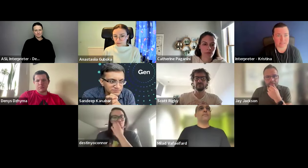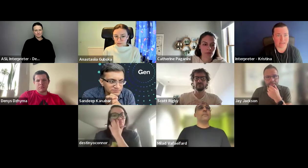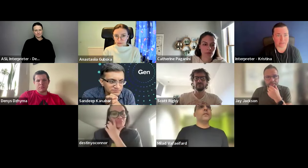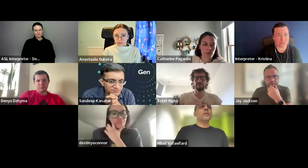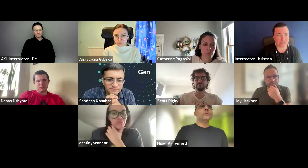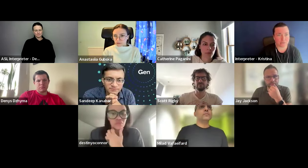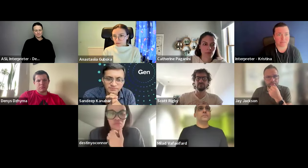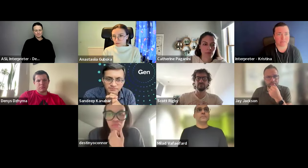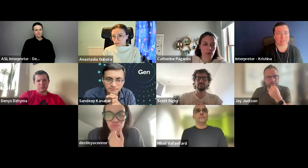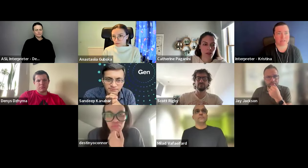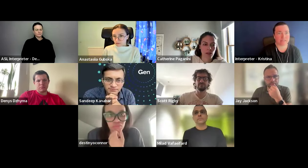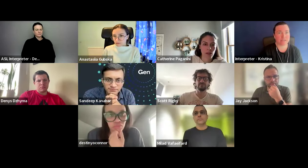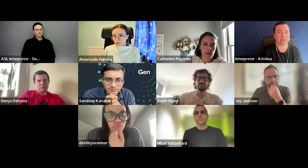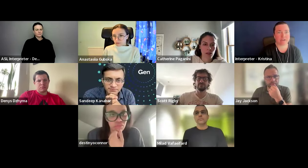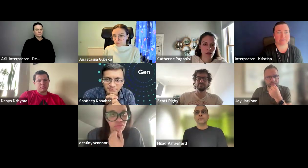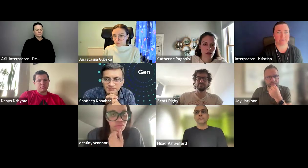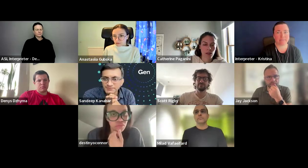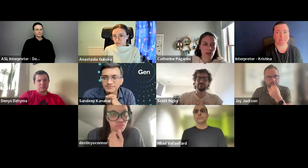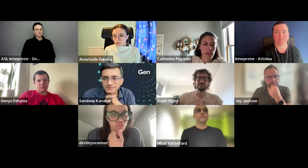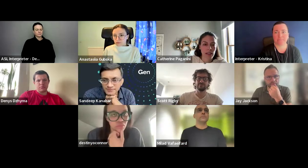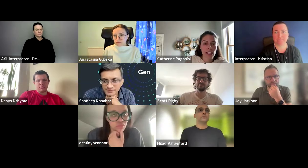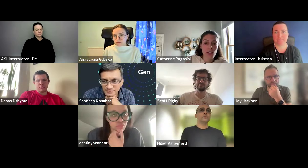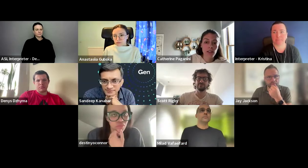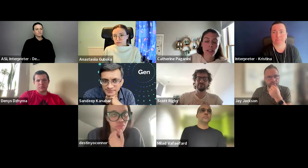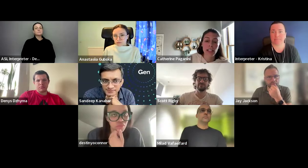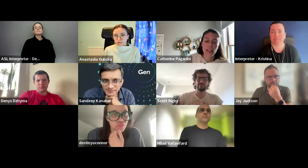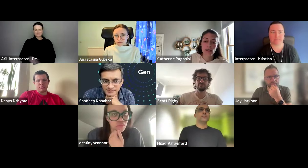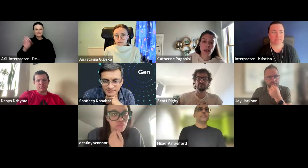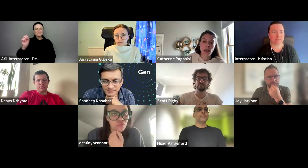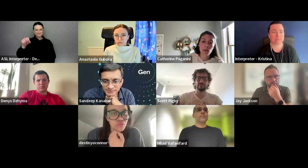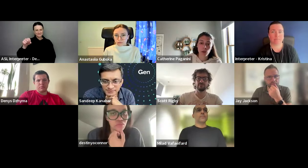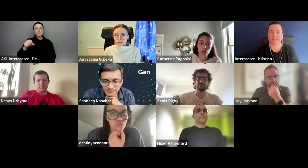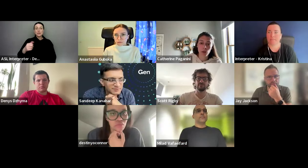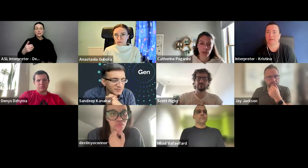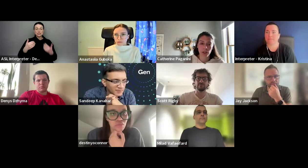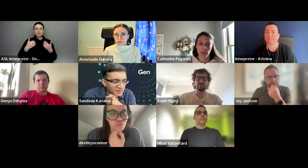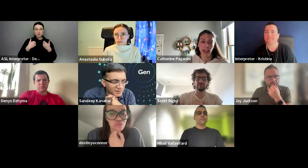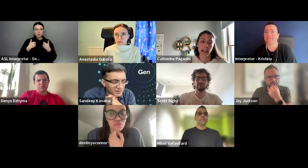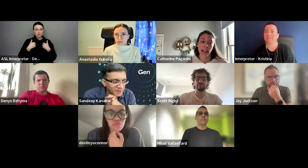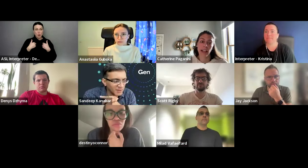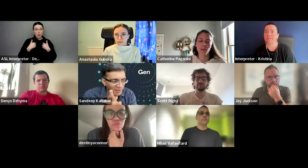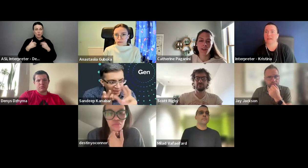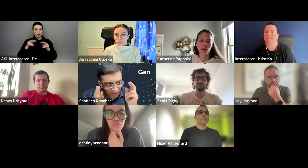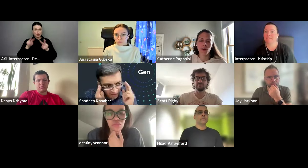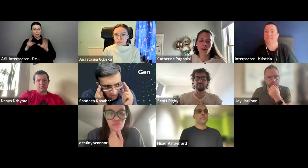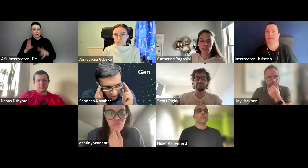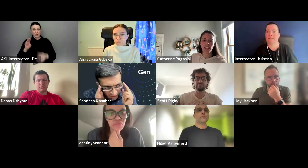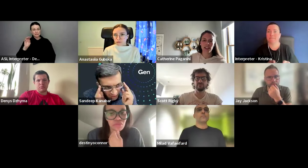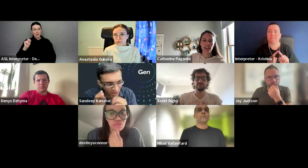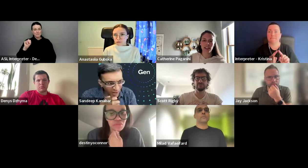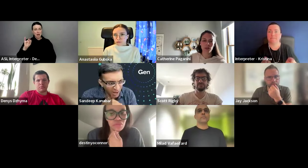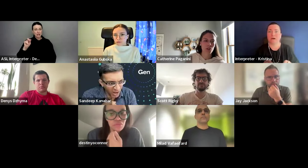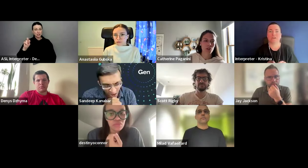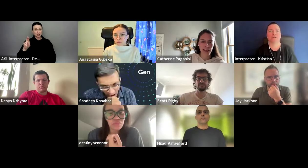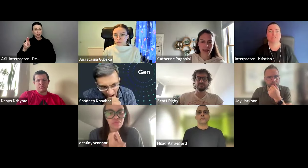Destiny says, Catherine, do you have, I see your hands up. Yeah, so there is a monitor, and I actually forgot